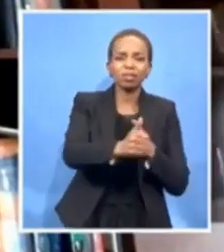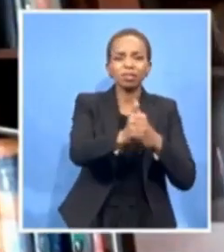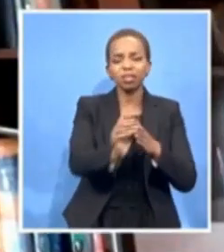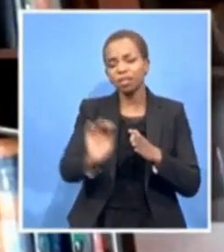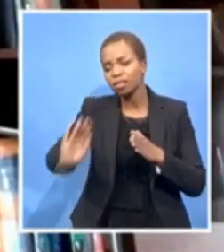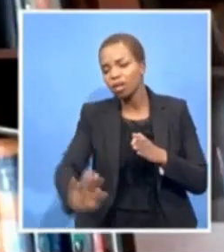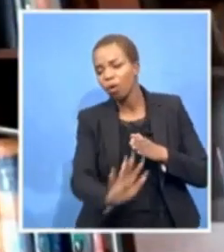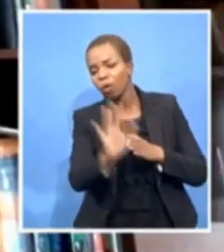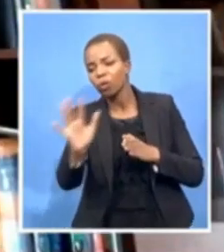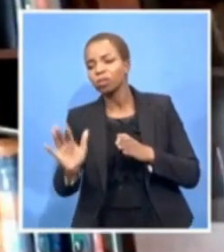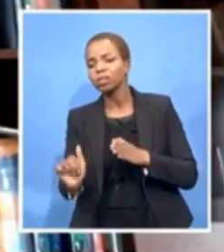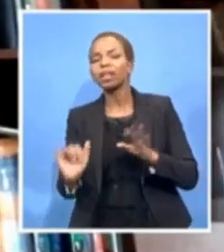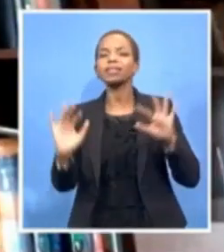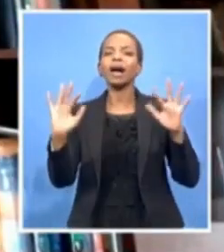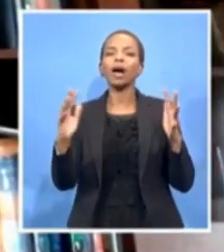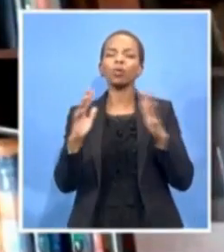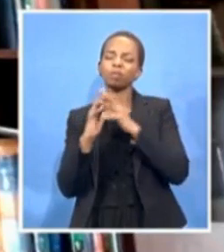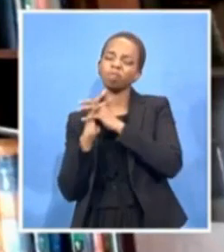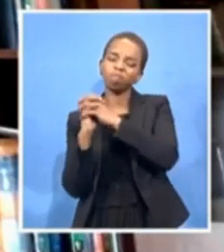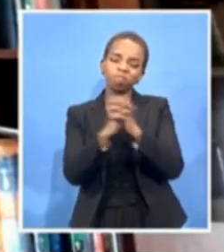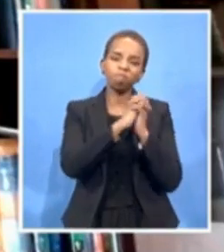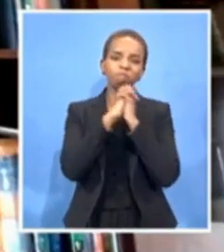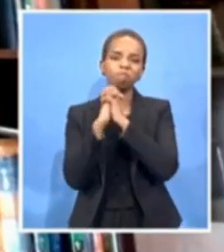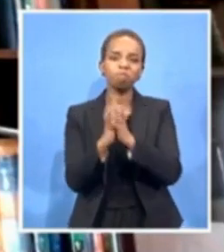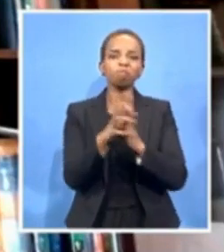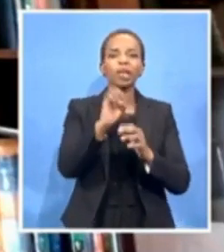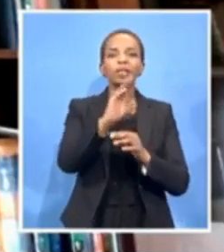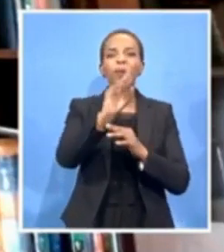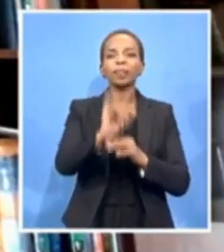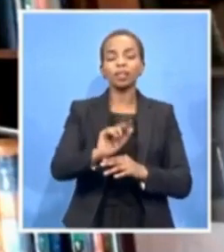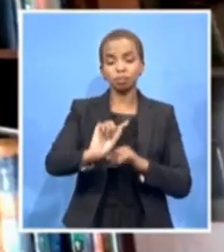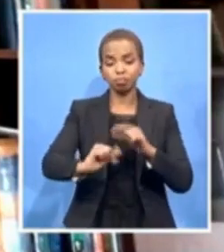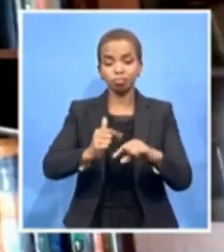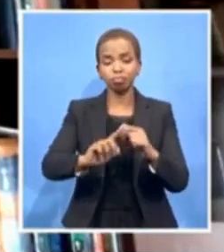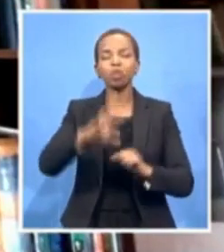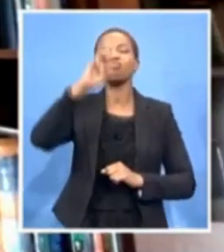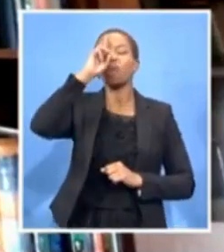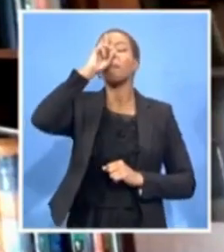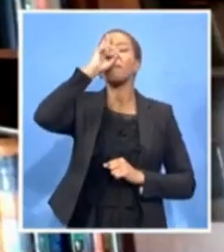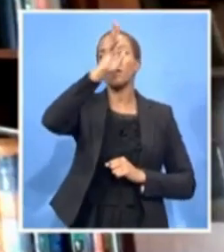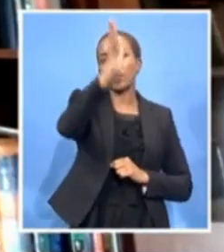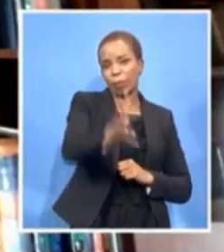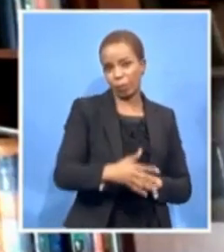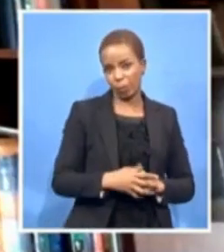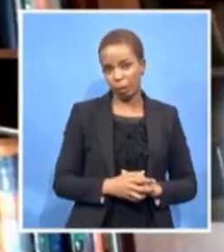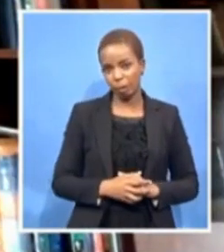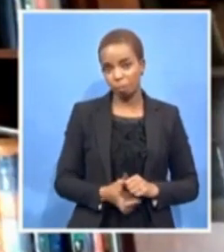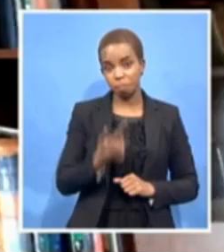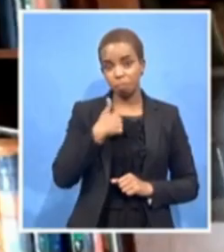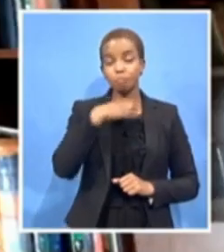may remember him fondly. How I wish that Pan-Africanism going forward will